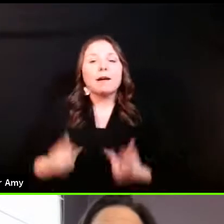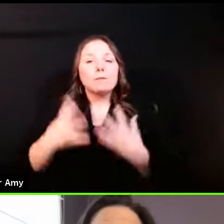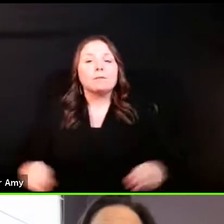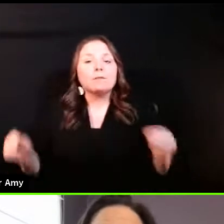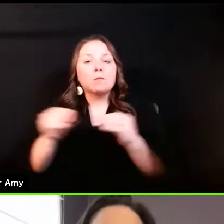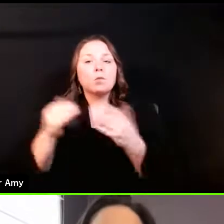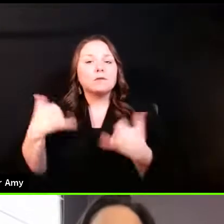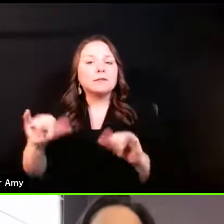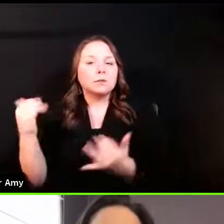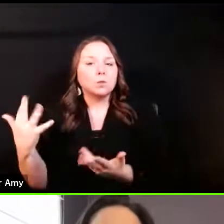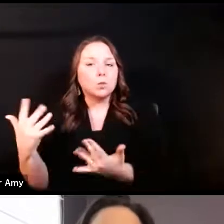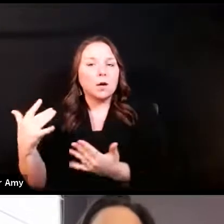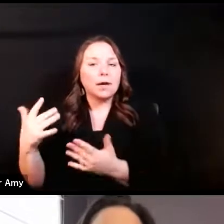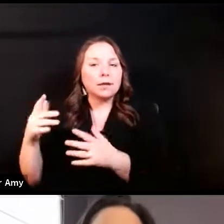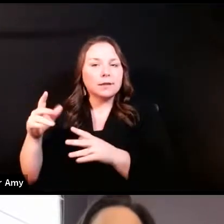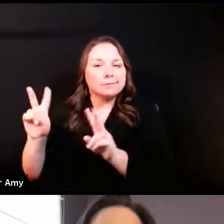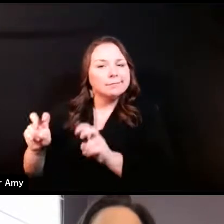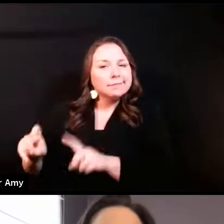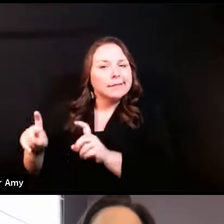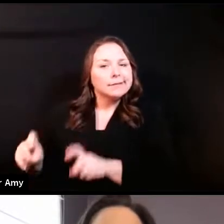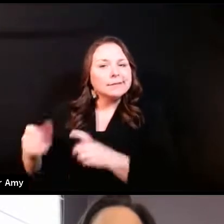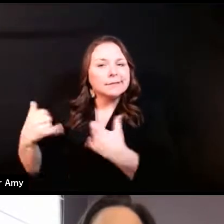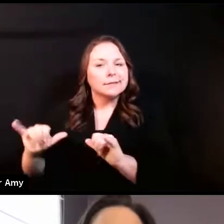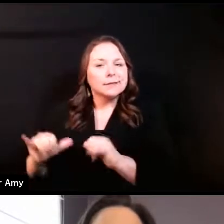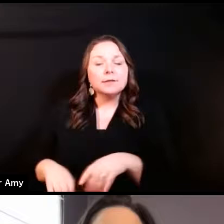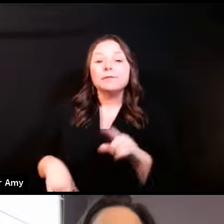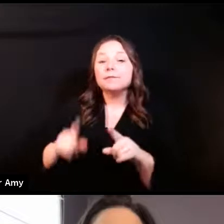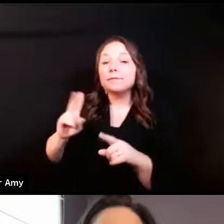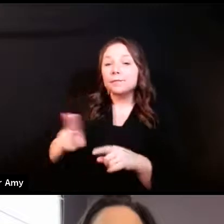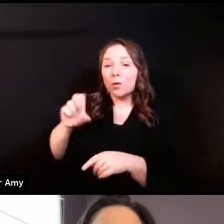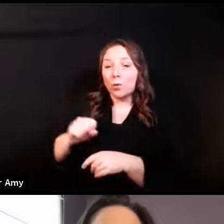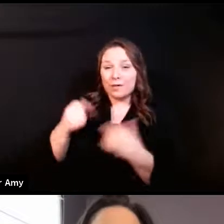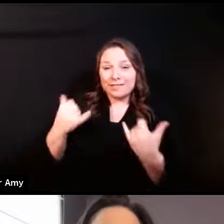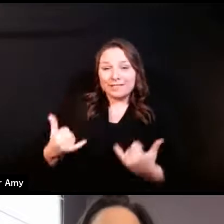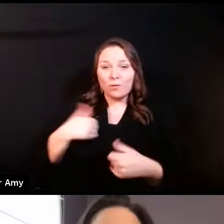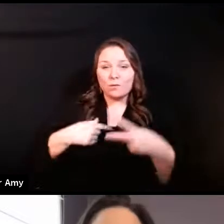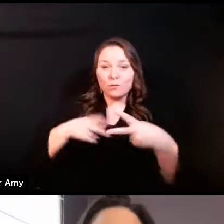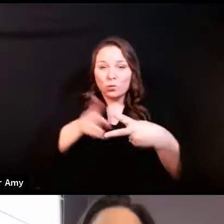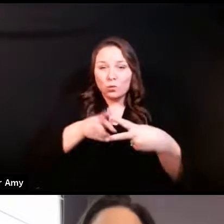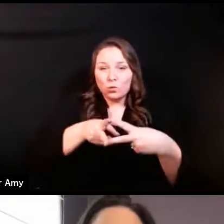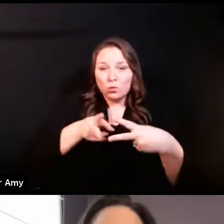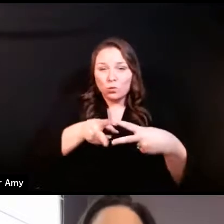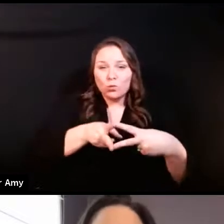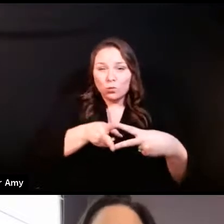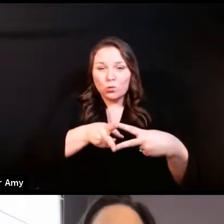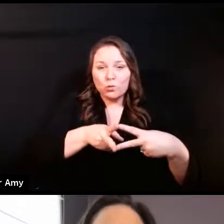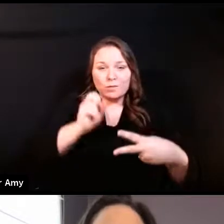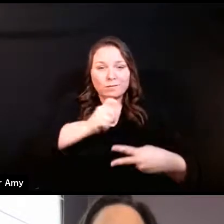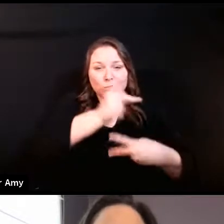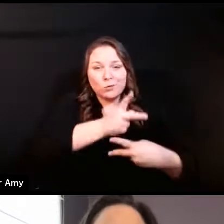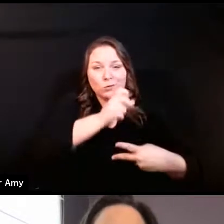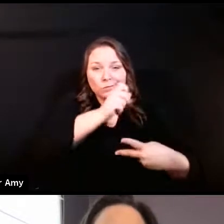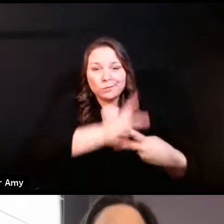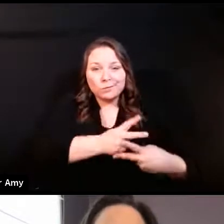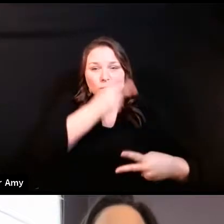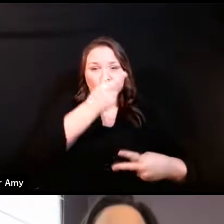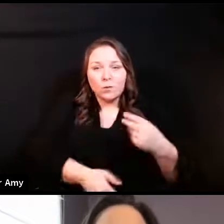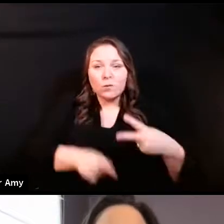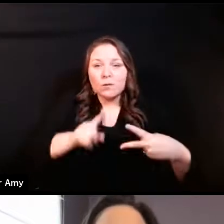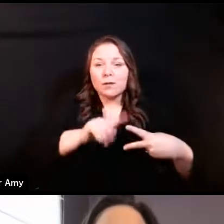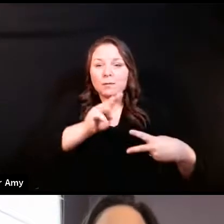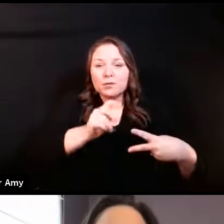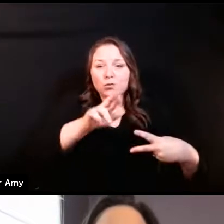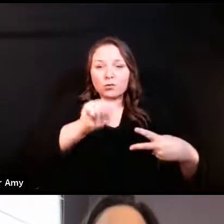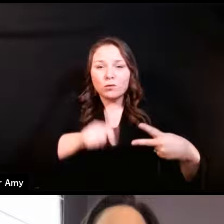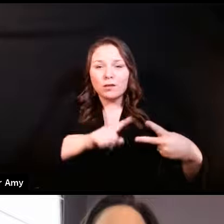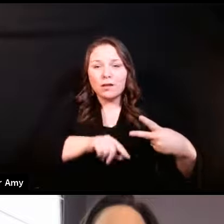trials? Yeah, absolutely. So within the United States, we currently have two vaccines vaccines that have been authorized. That's the Moderna and the